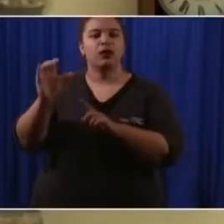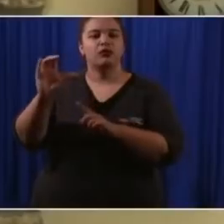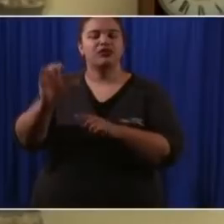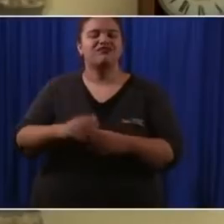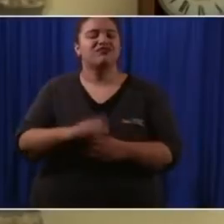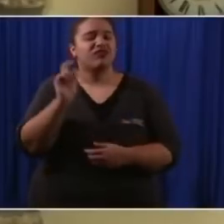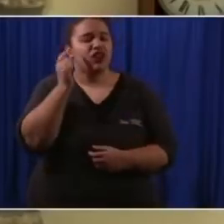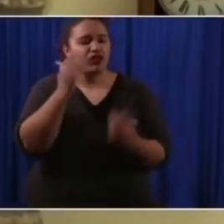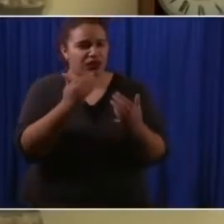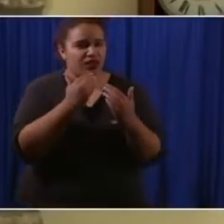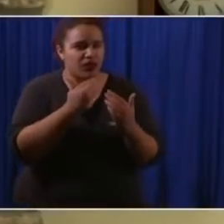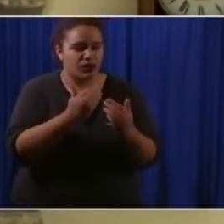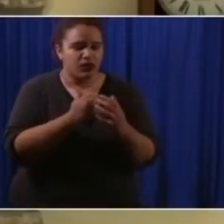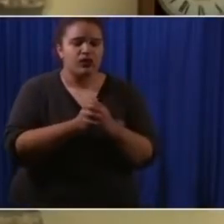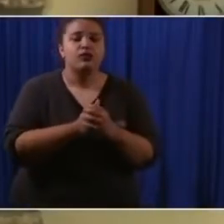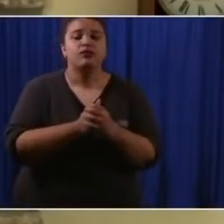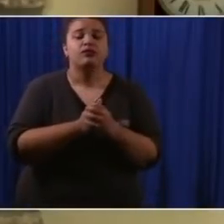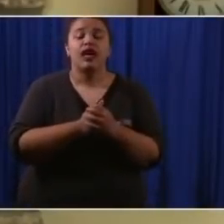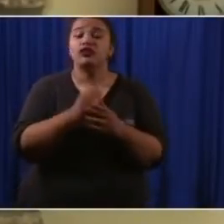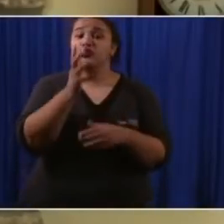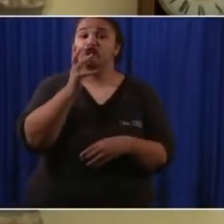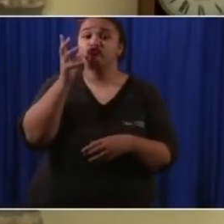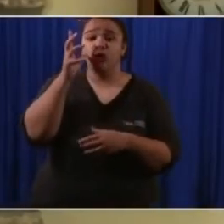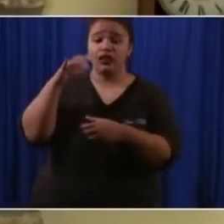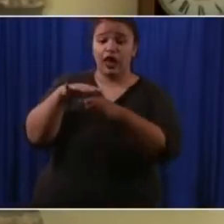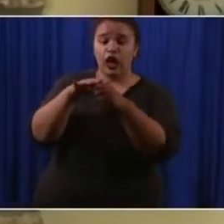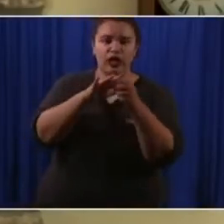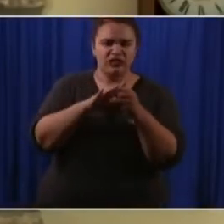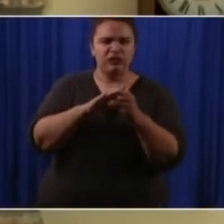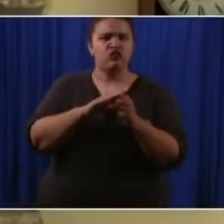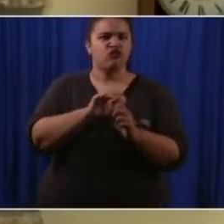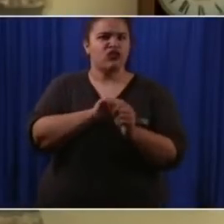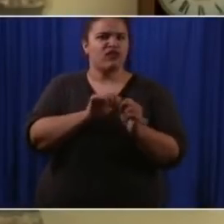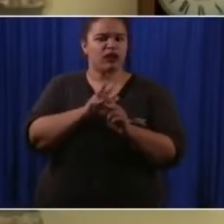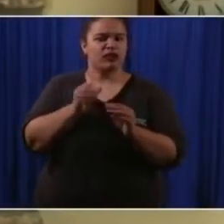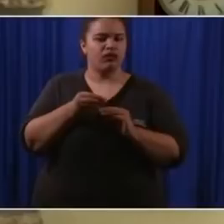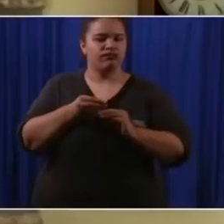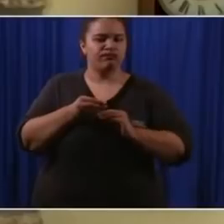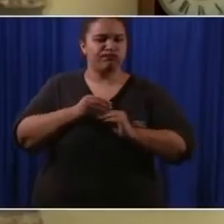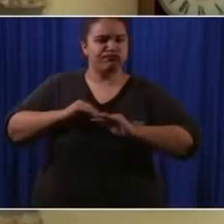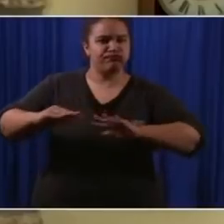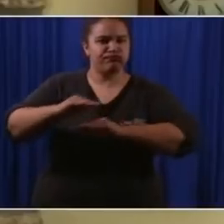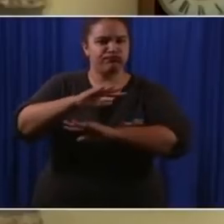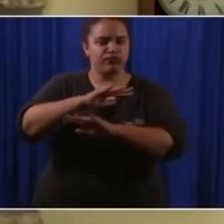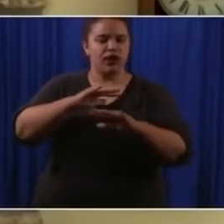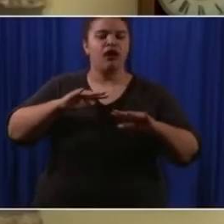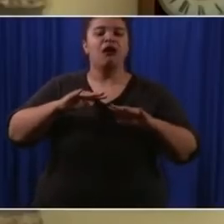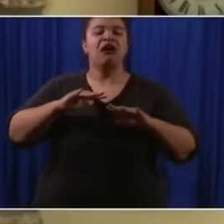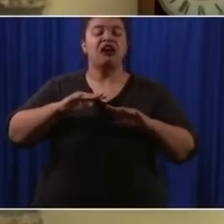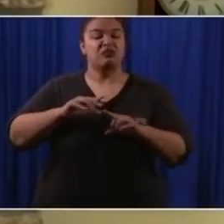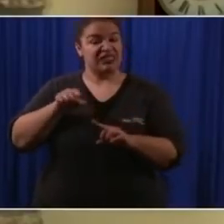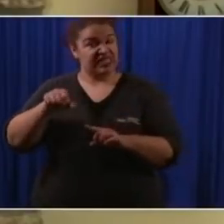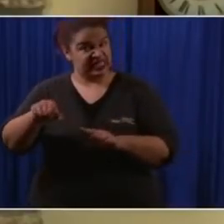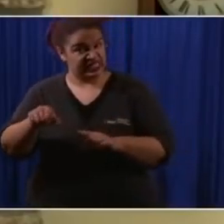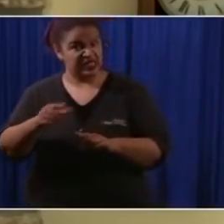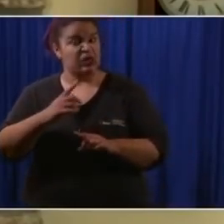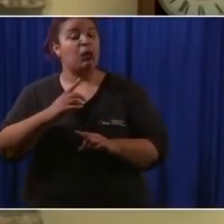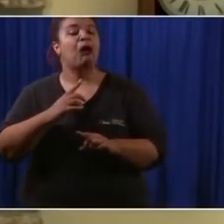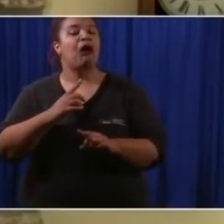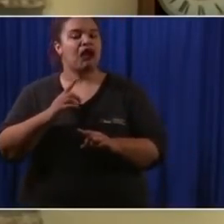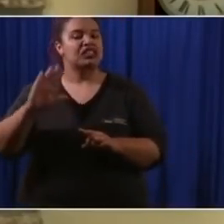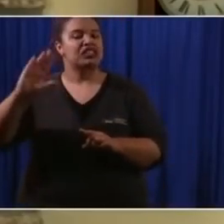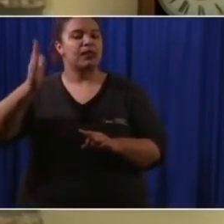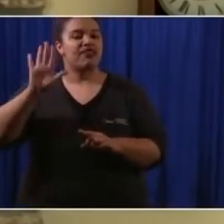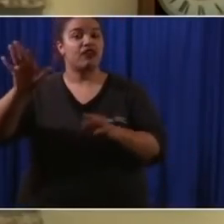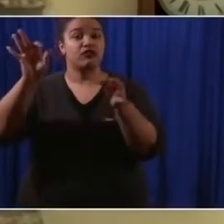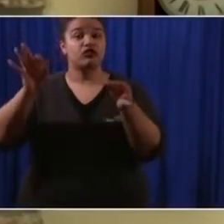see more spread in the rural areas of our state, and at the same time, it seems that those areas are more likely to do in-person learning, have you thought